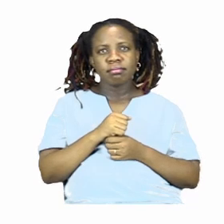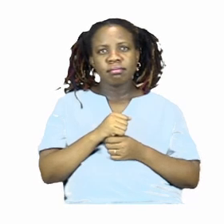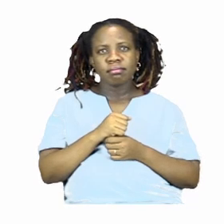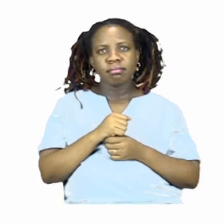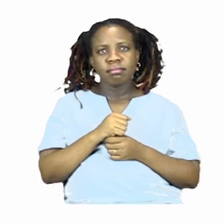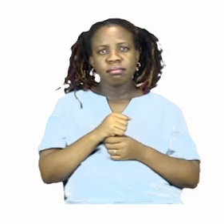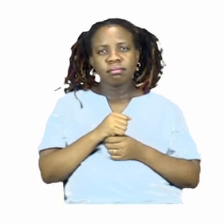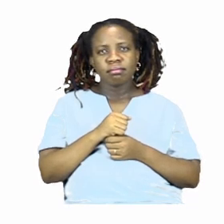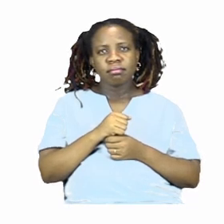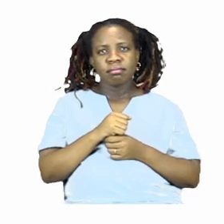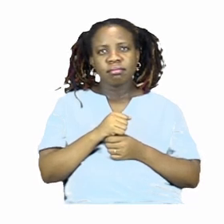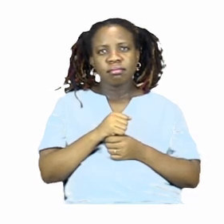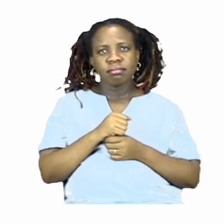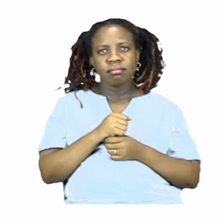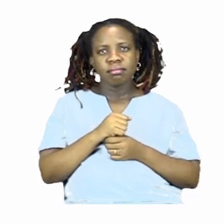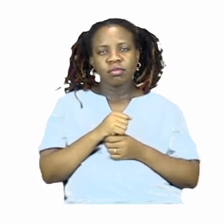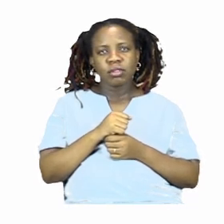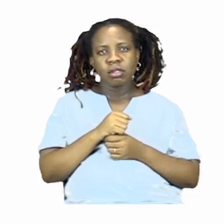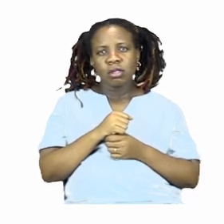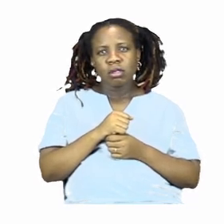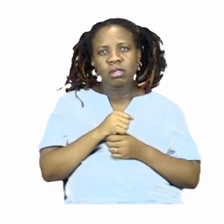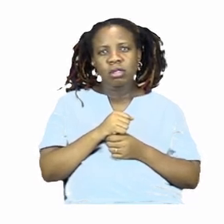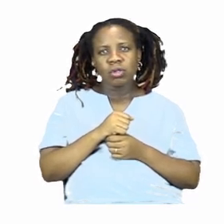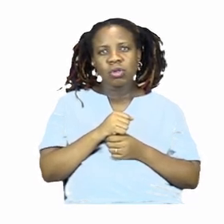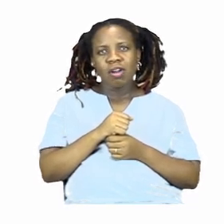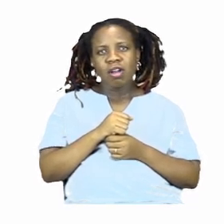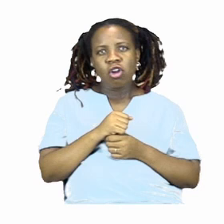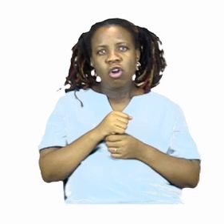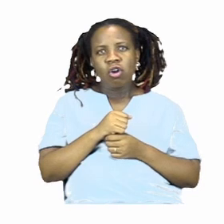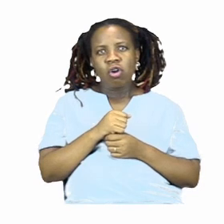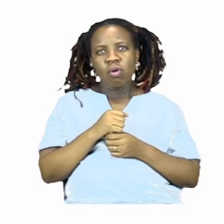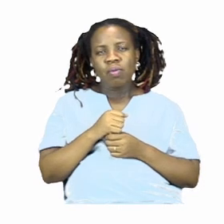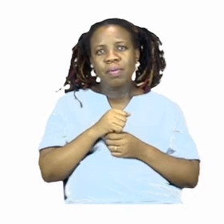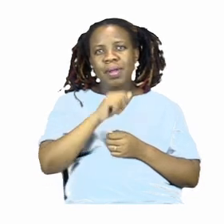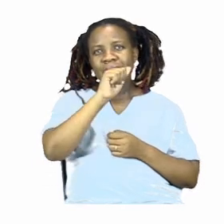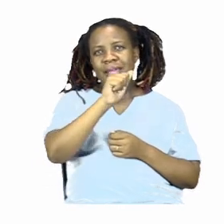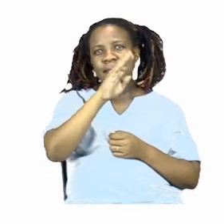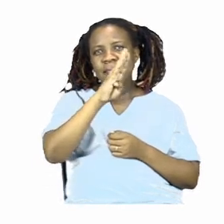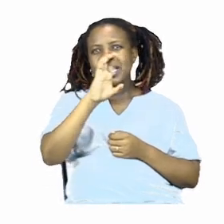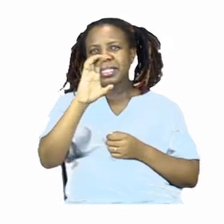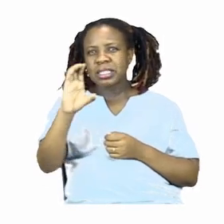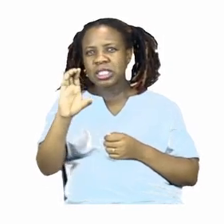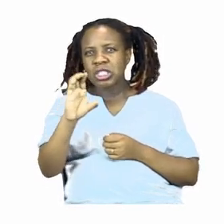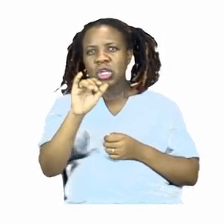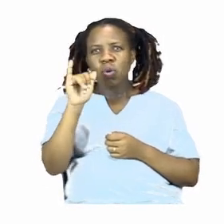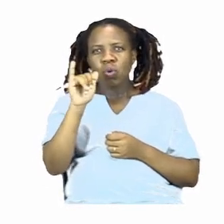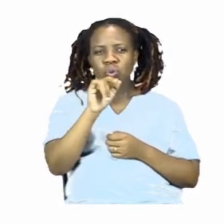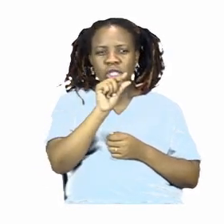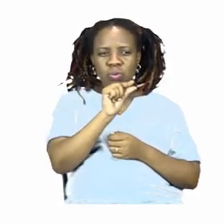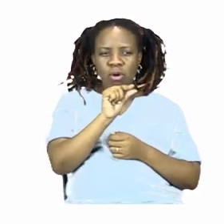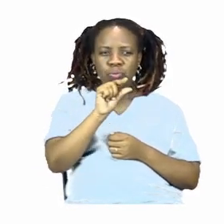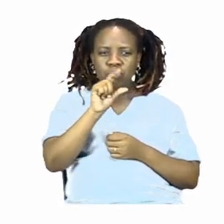the fire trucks by capacity from the smallest to the biggest. Now, if you look at your